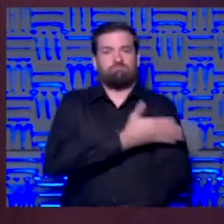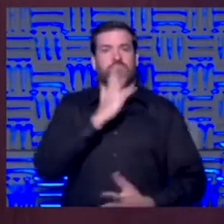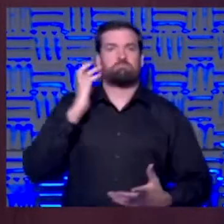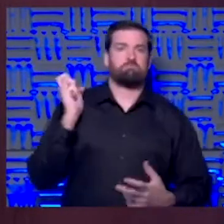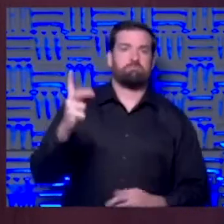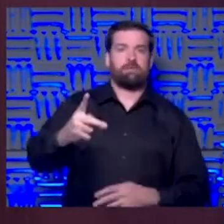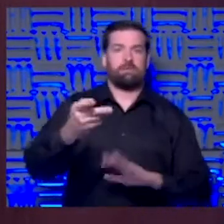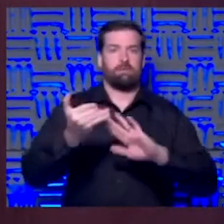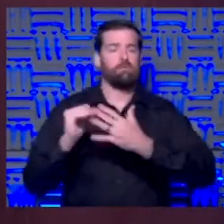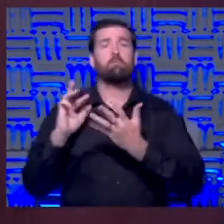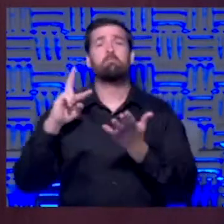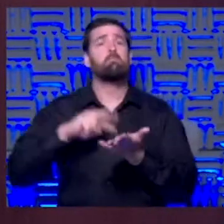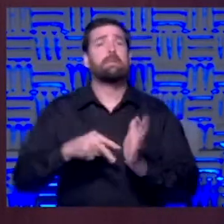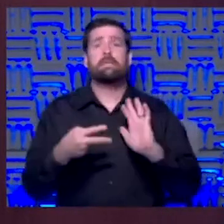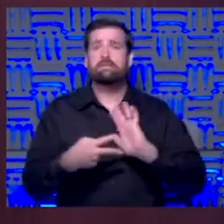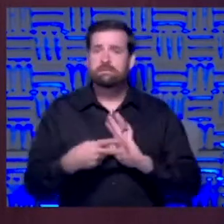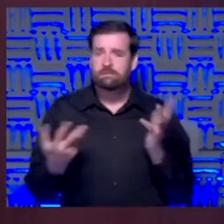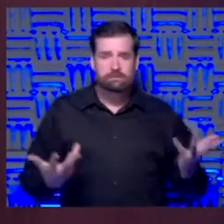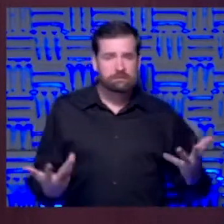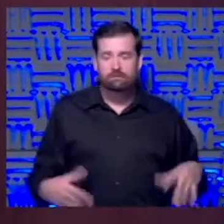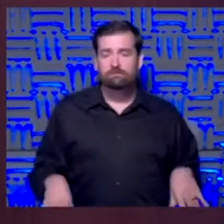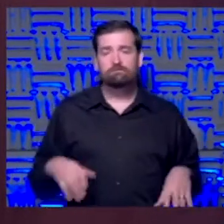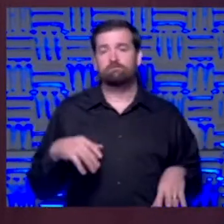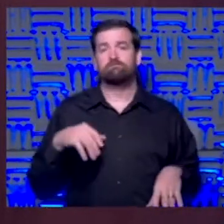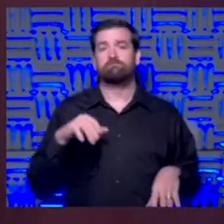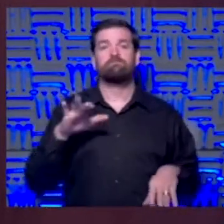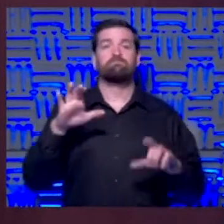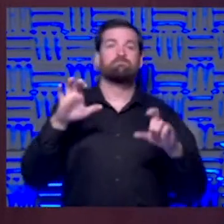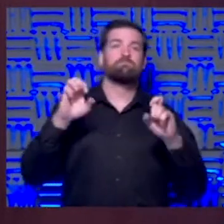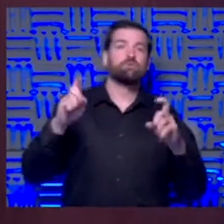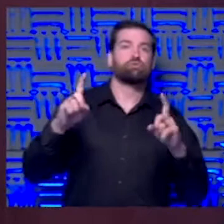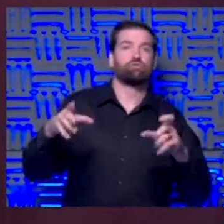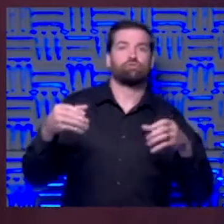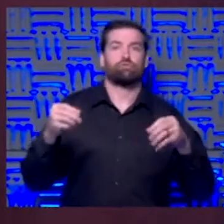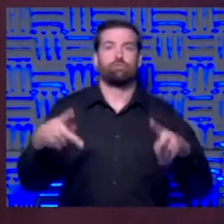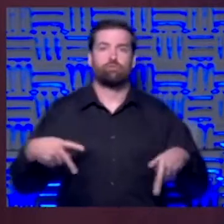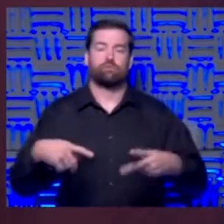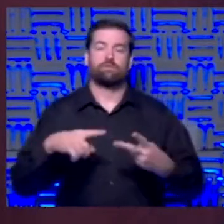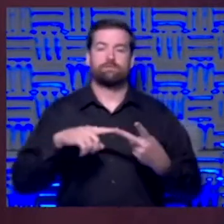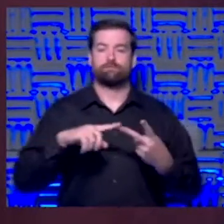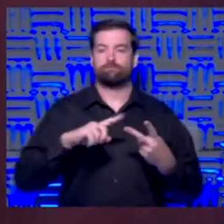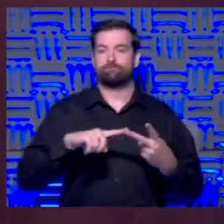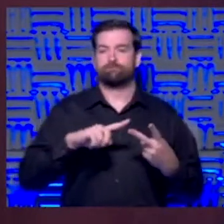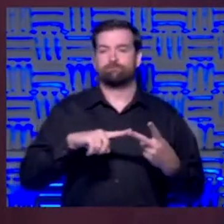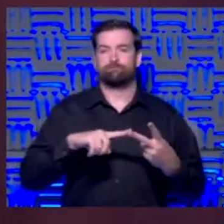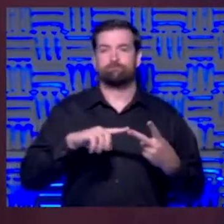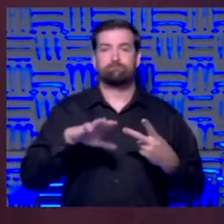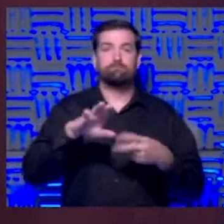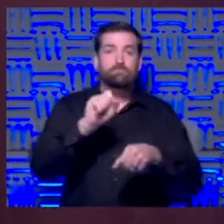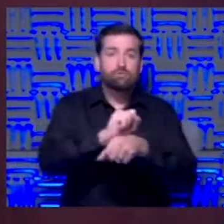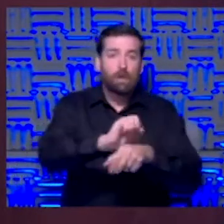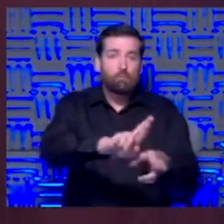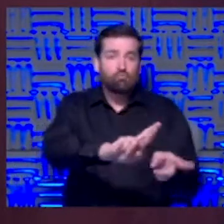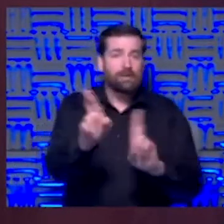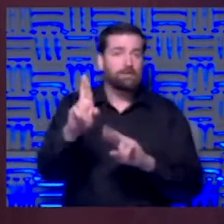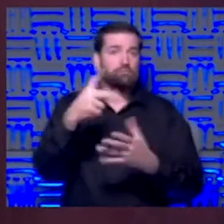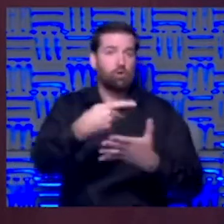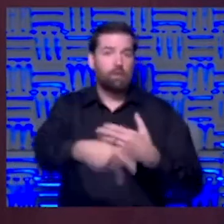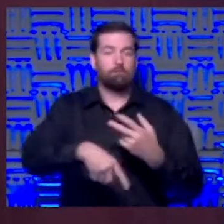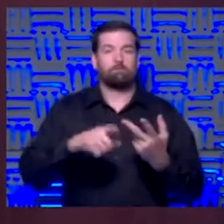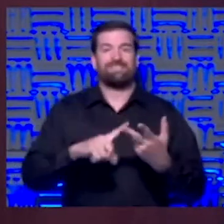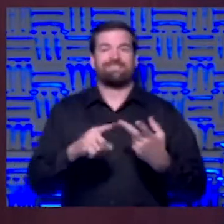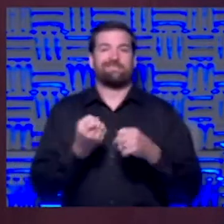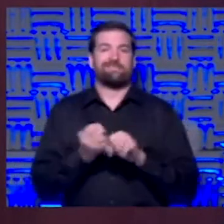And when I mean social determinants of health, I mean educational opportunities or job readiness programs or safe